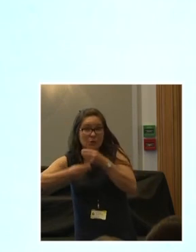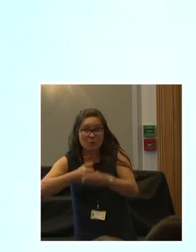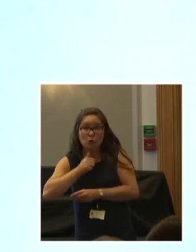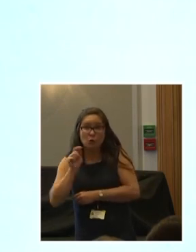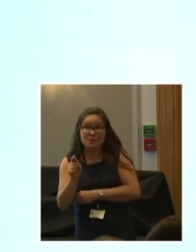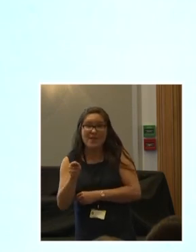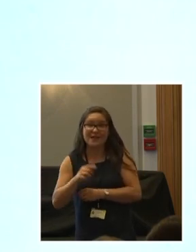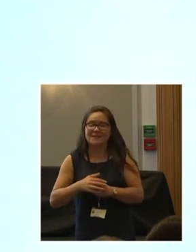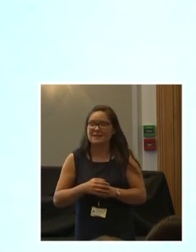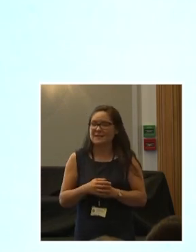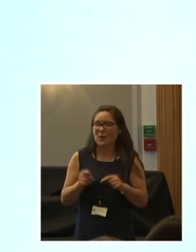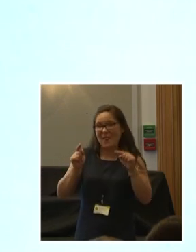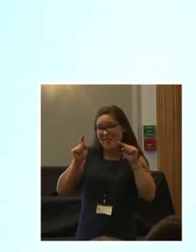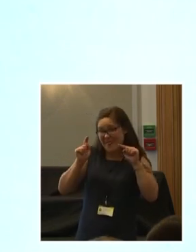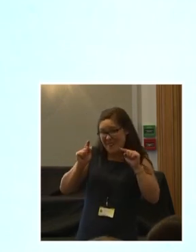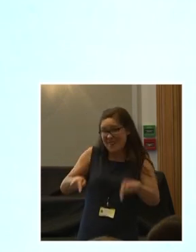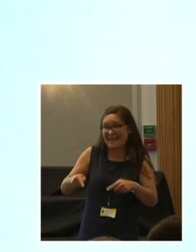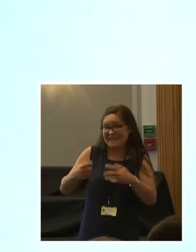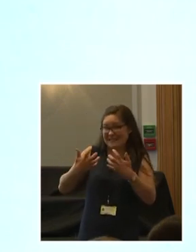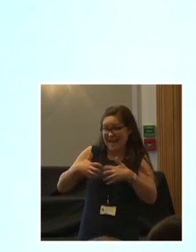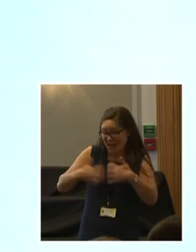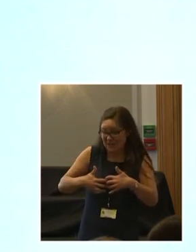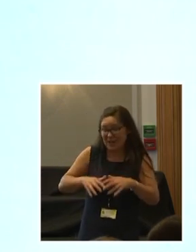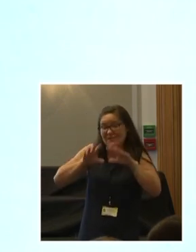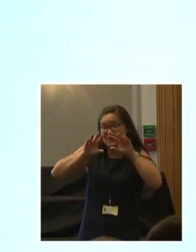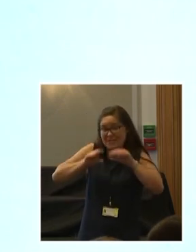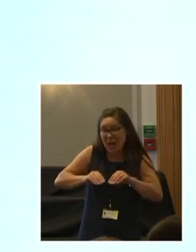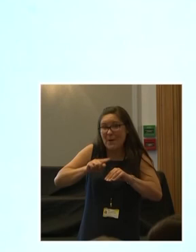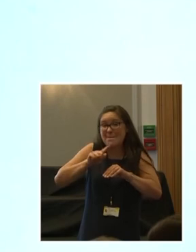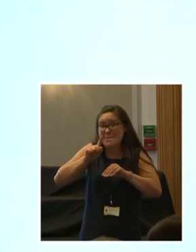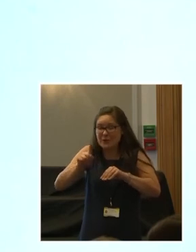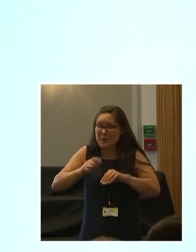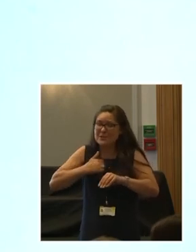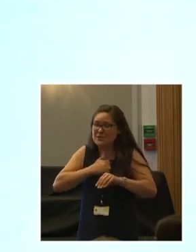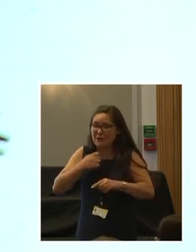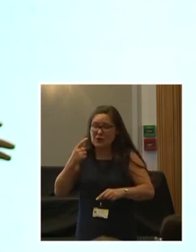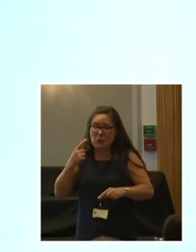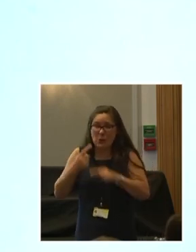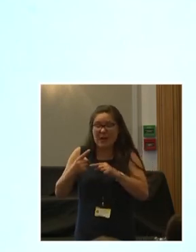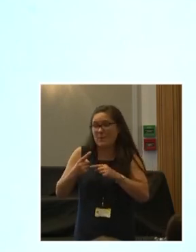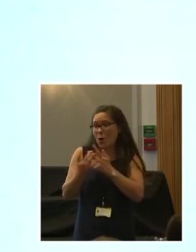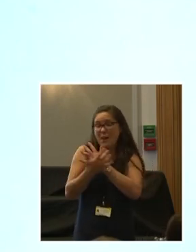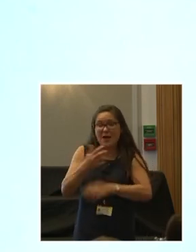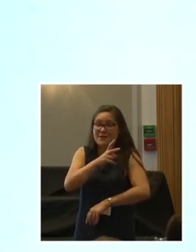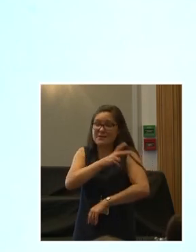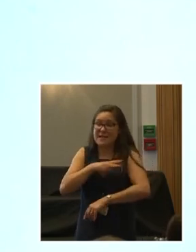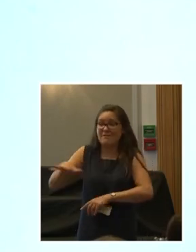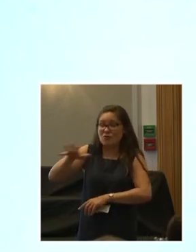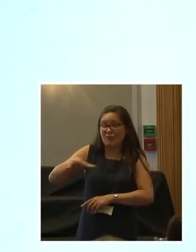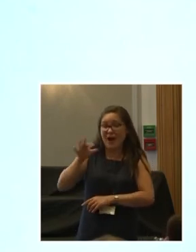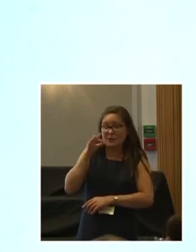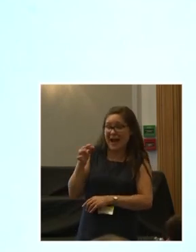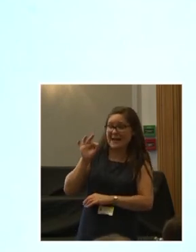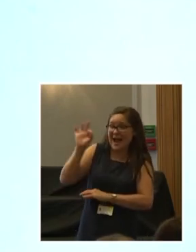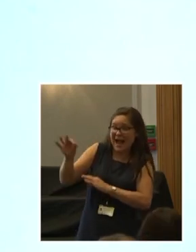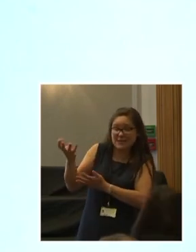session, happy to pick up. I'm around, colleagues are around, we'll pick it up, no problem at all. So sorry for that to be a short one on that one, but I am now out of time. So